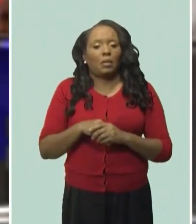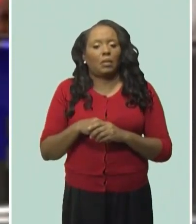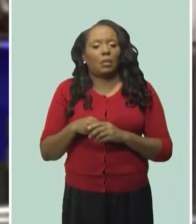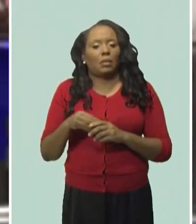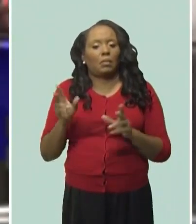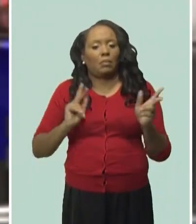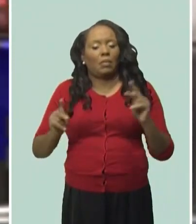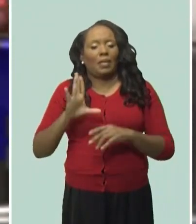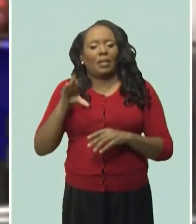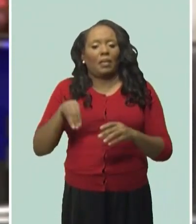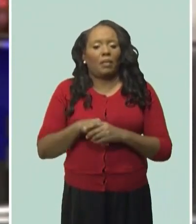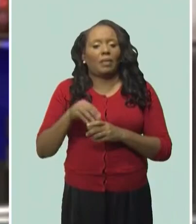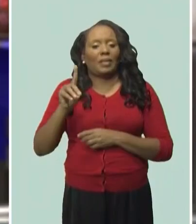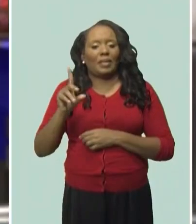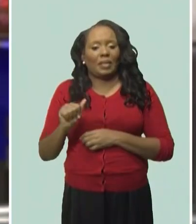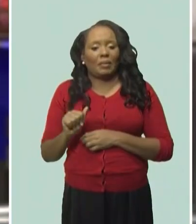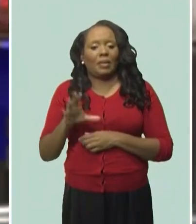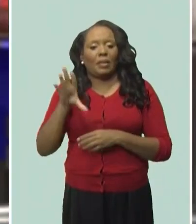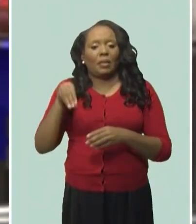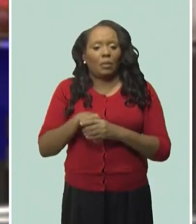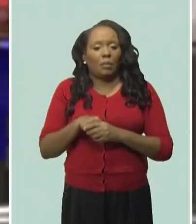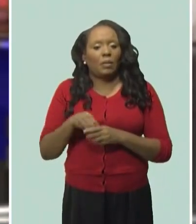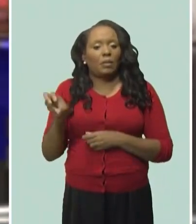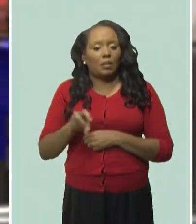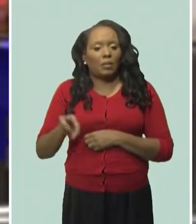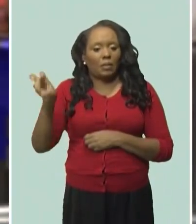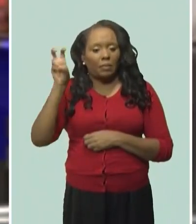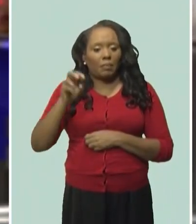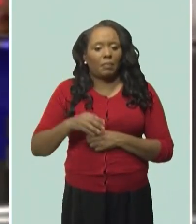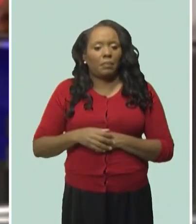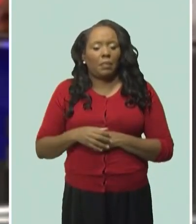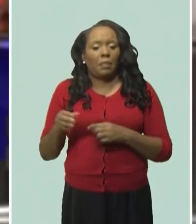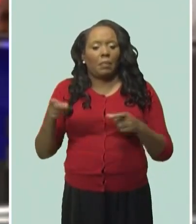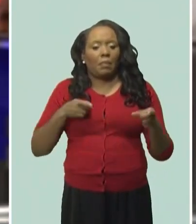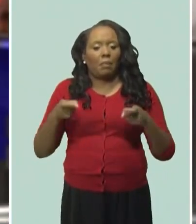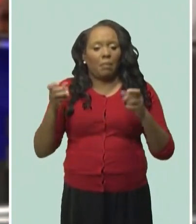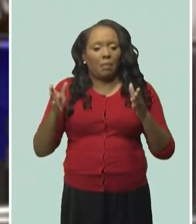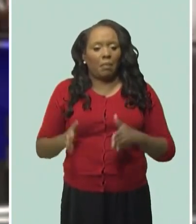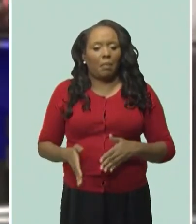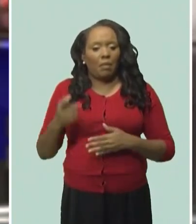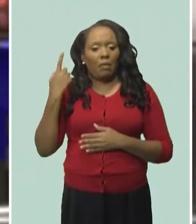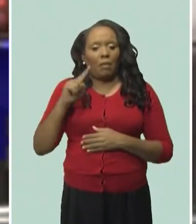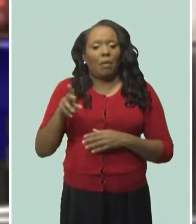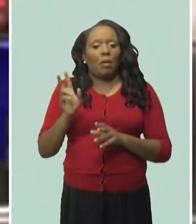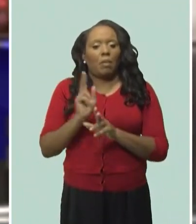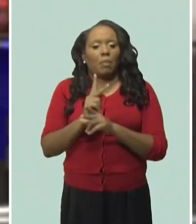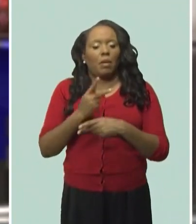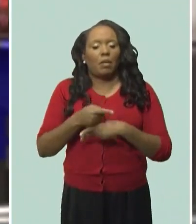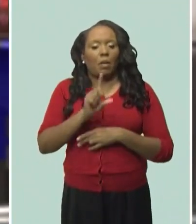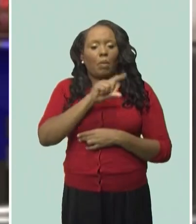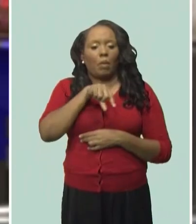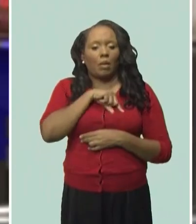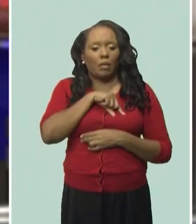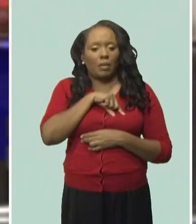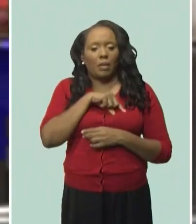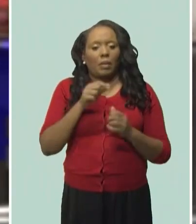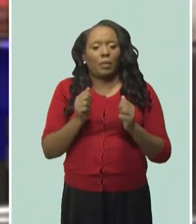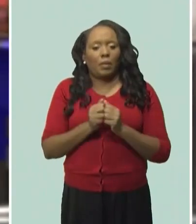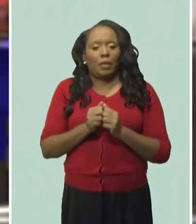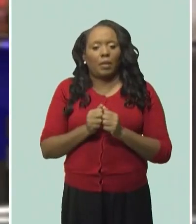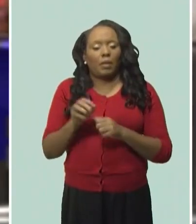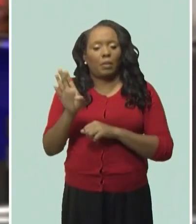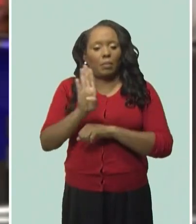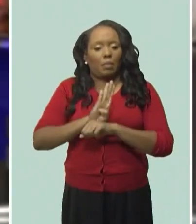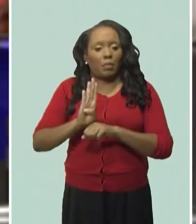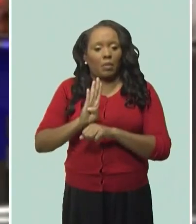disabled community are included in the island's tourism development process. Manager of Product Quality at the Barbados Tourism Product